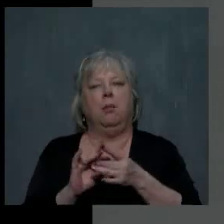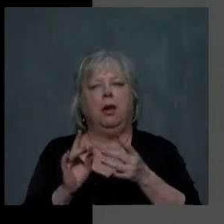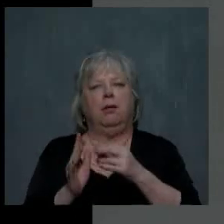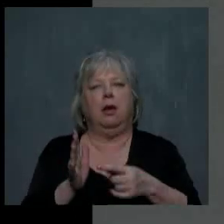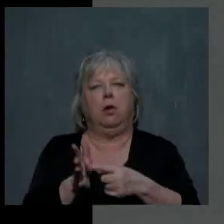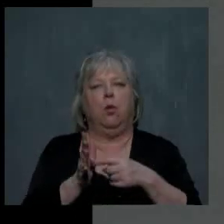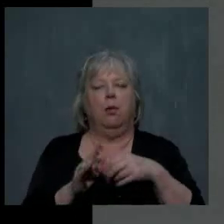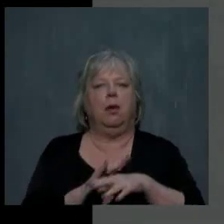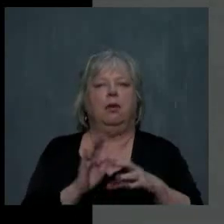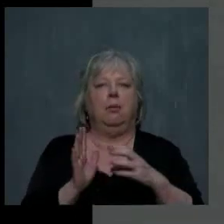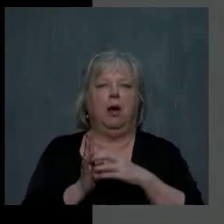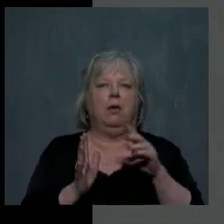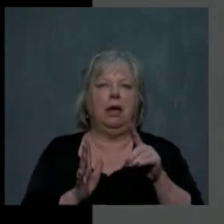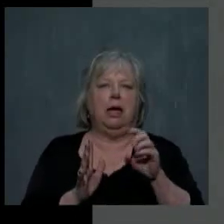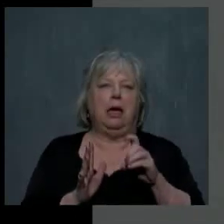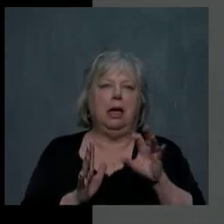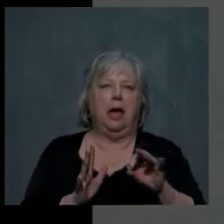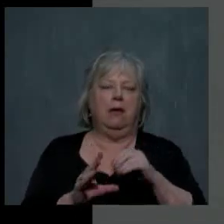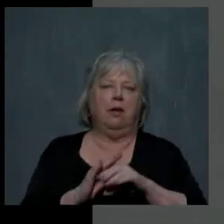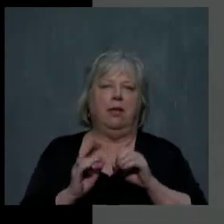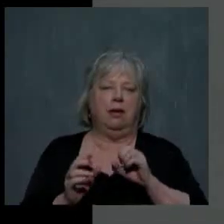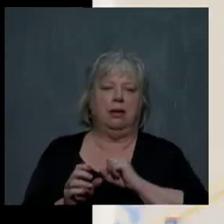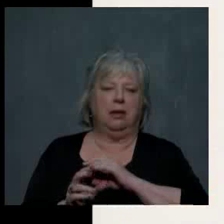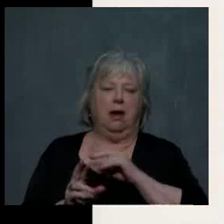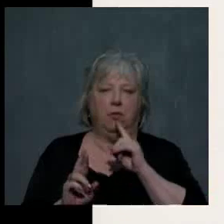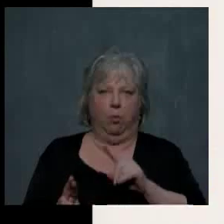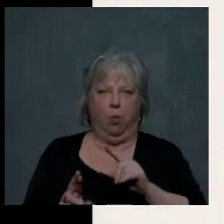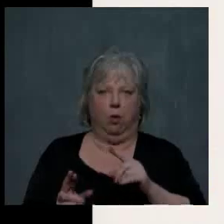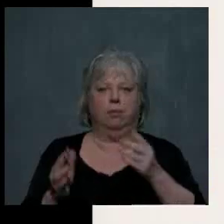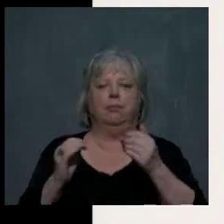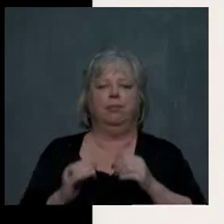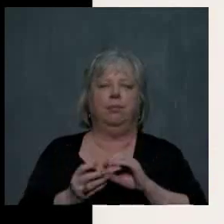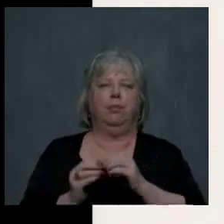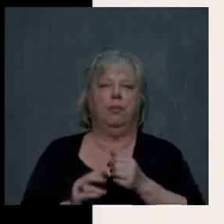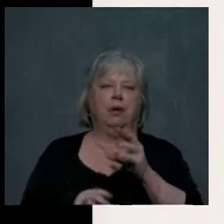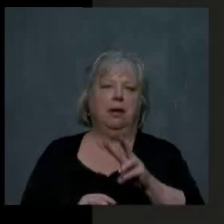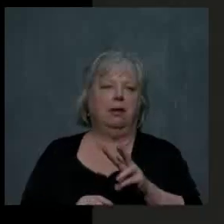of the agenda staff report. And item number 16, file number